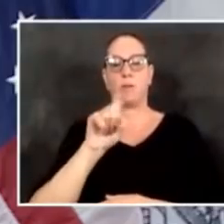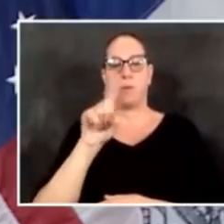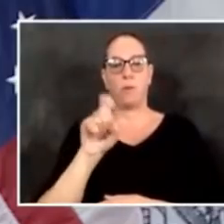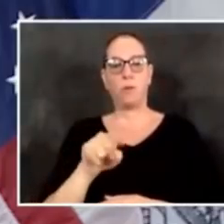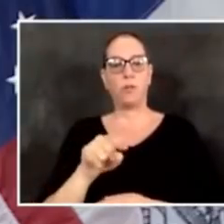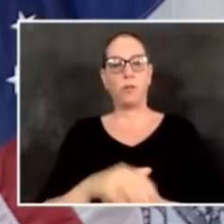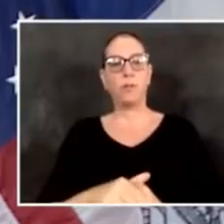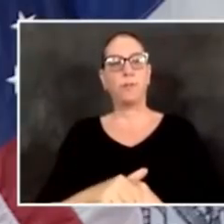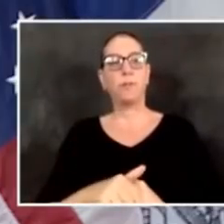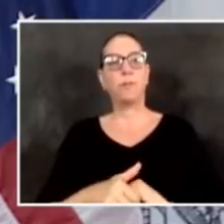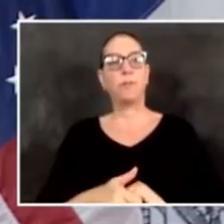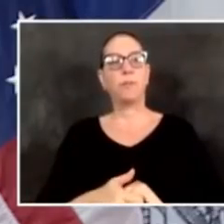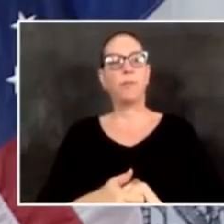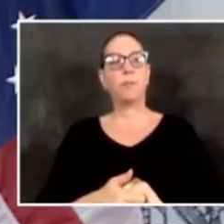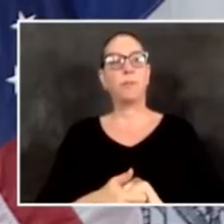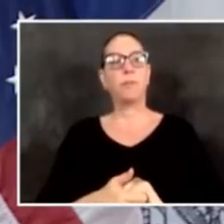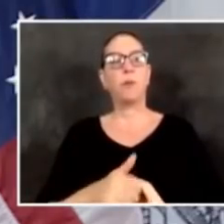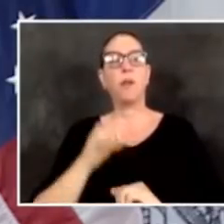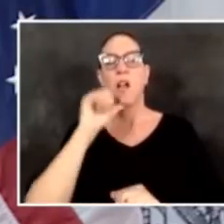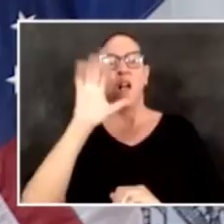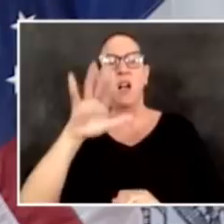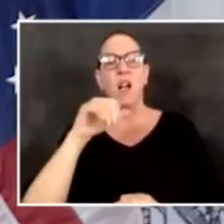the public lab